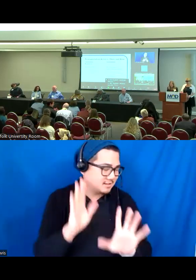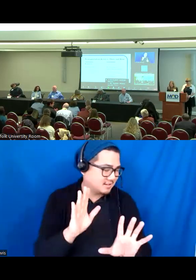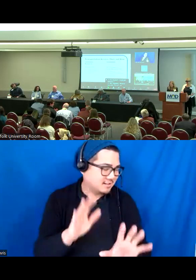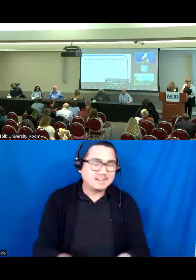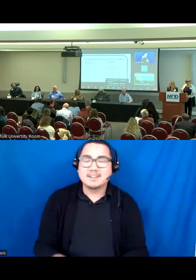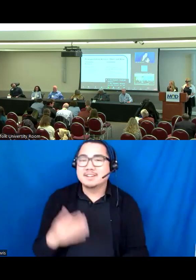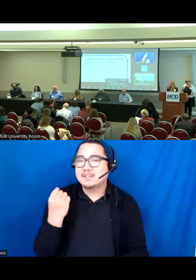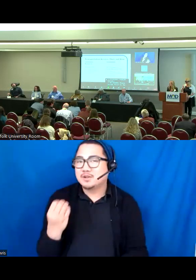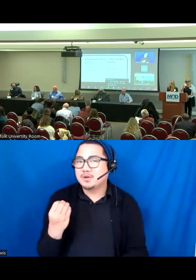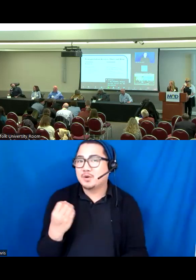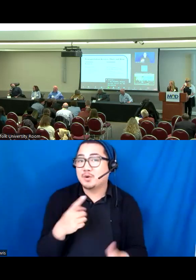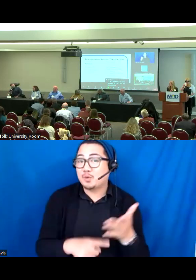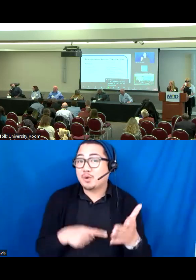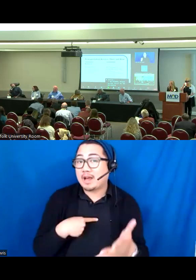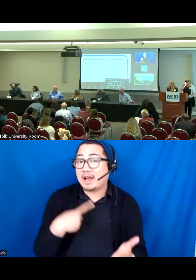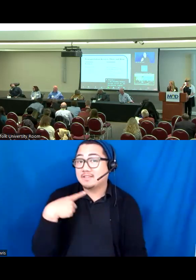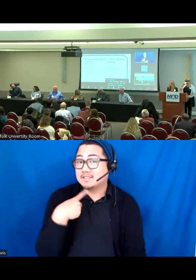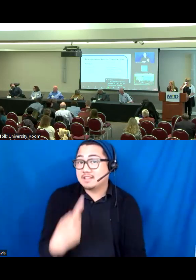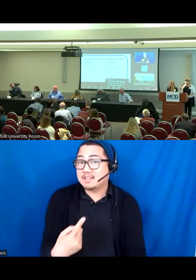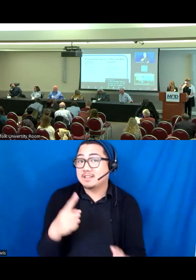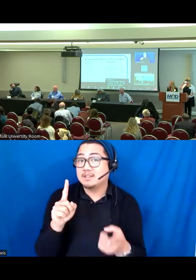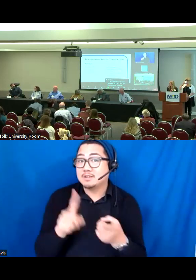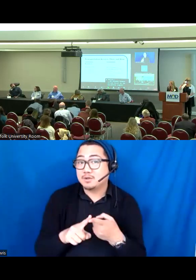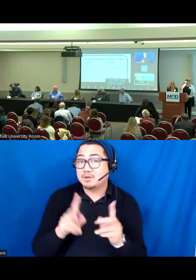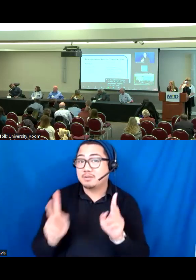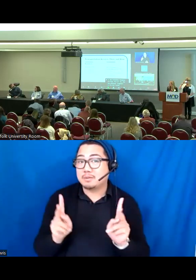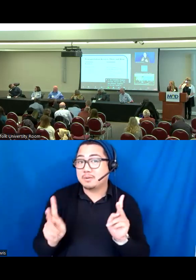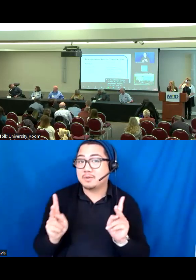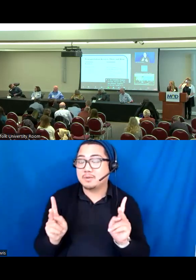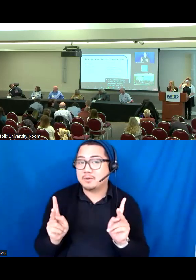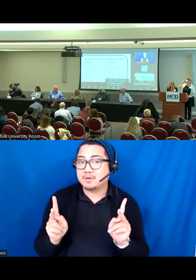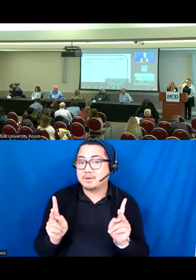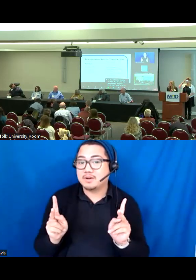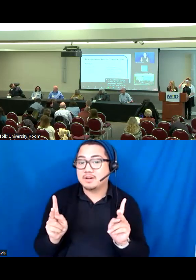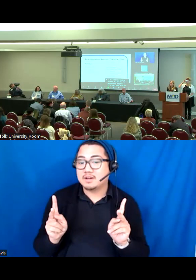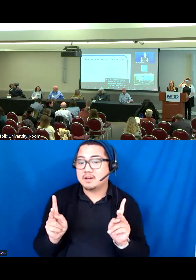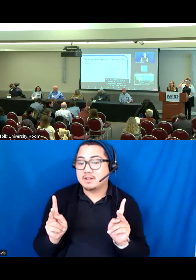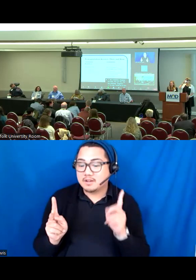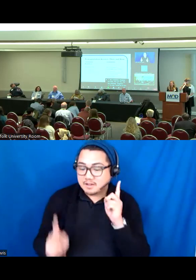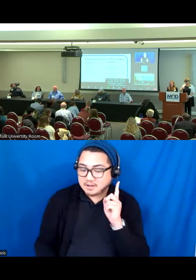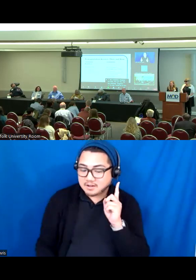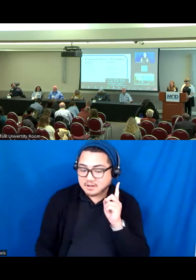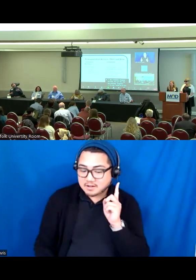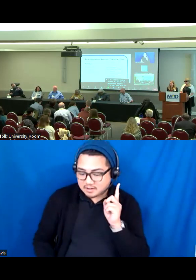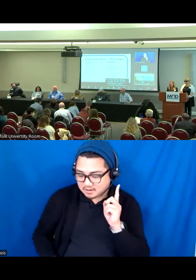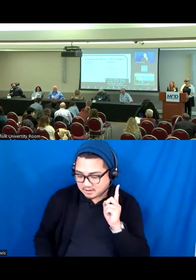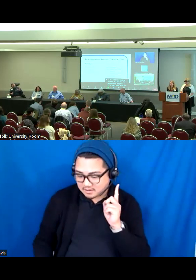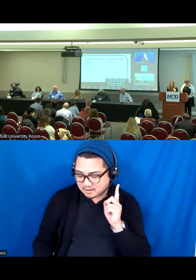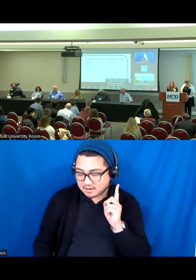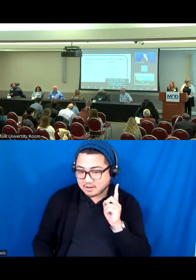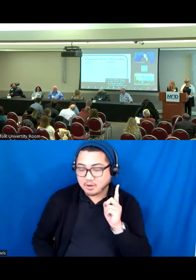So what I would say to folks, and I've tried to get folks to say,